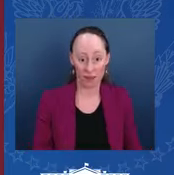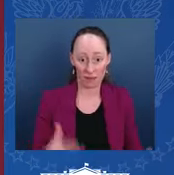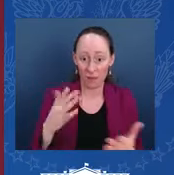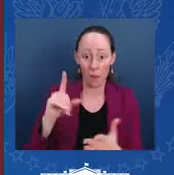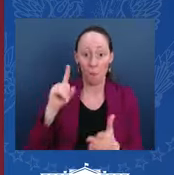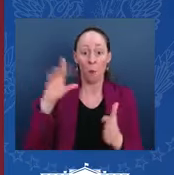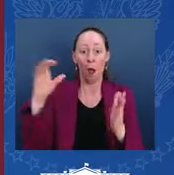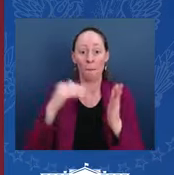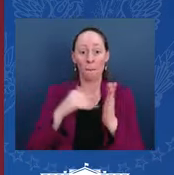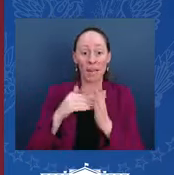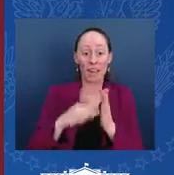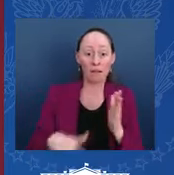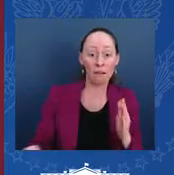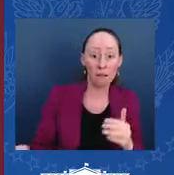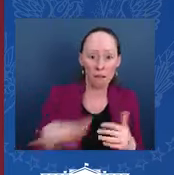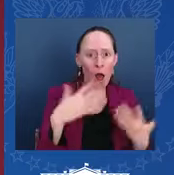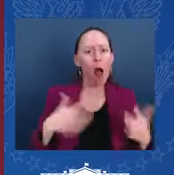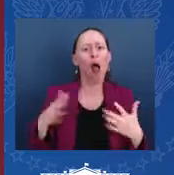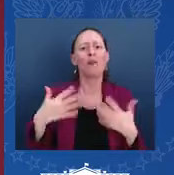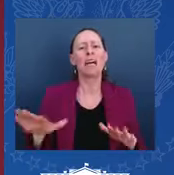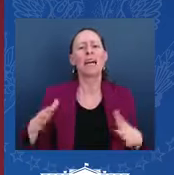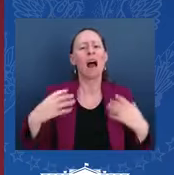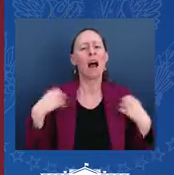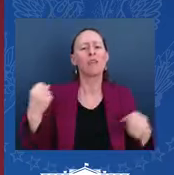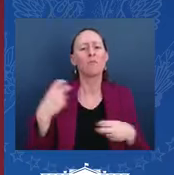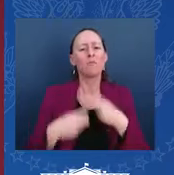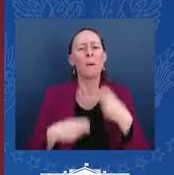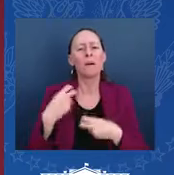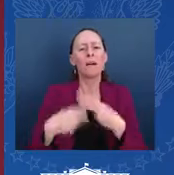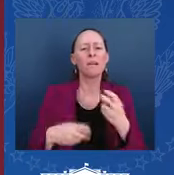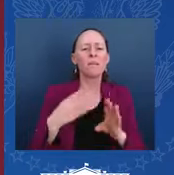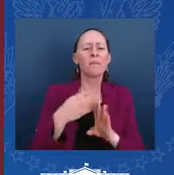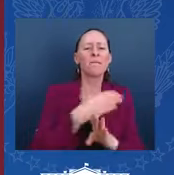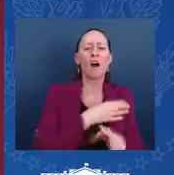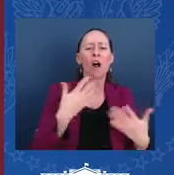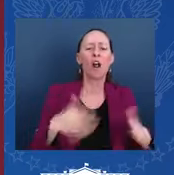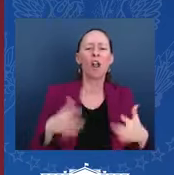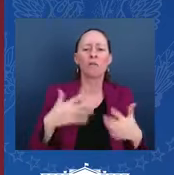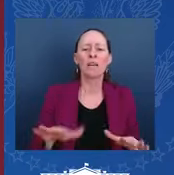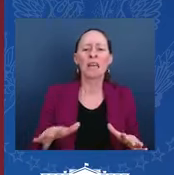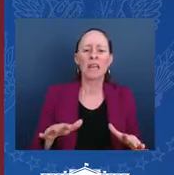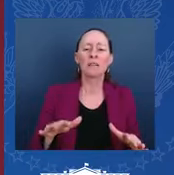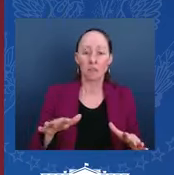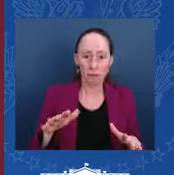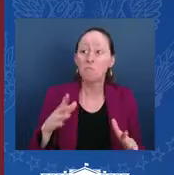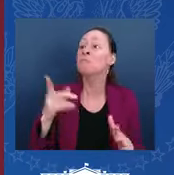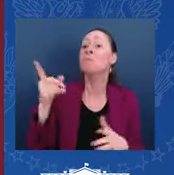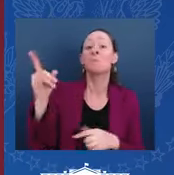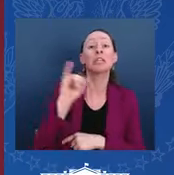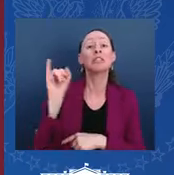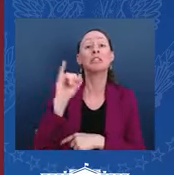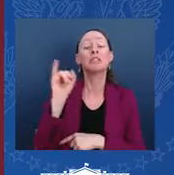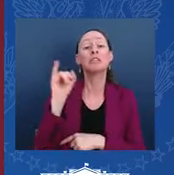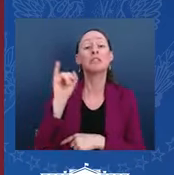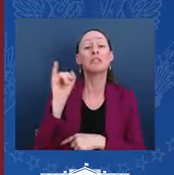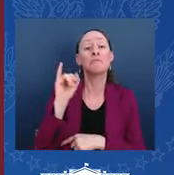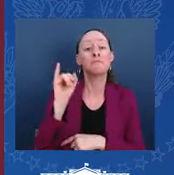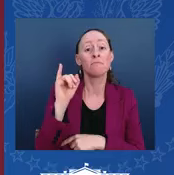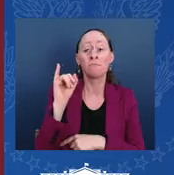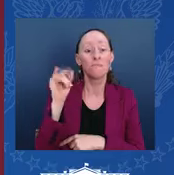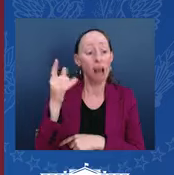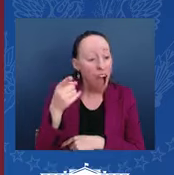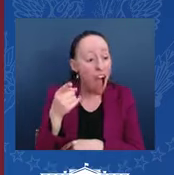could get it is because of the Affordable Care Act. Trump and MAGA Republicans want to eliminate the Inflation Reduction Act, which we're talking about, the big bill,